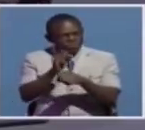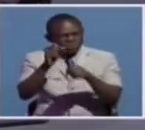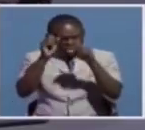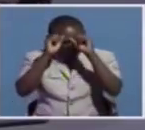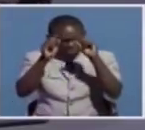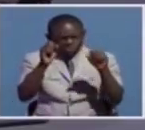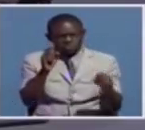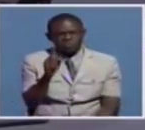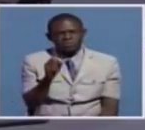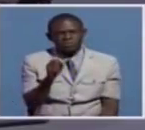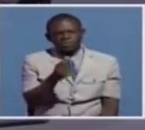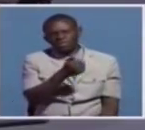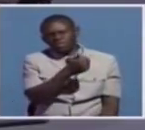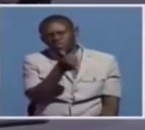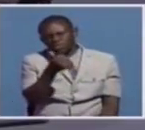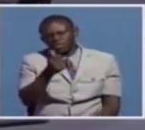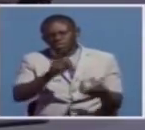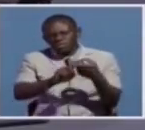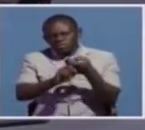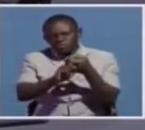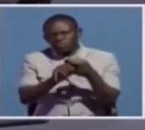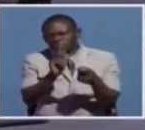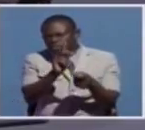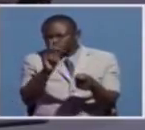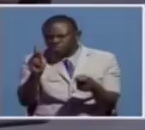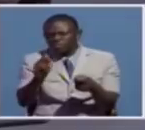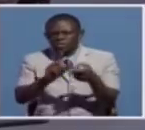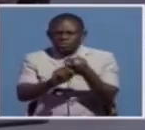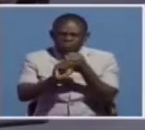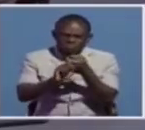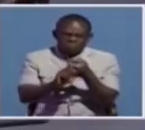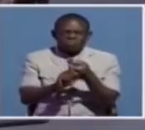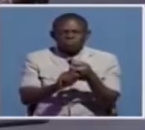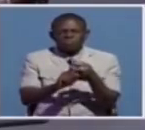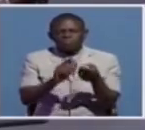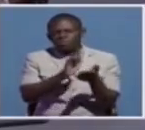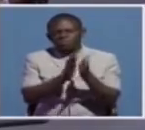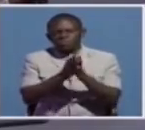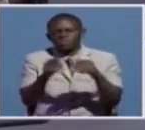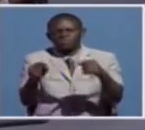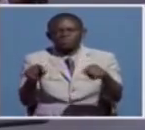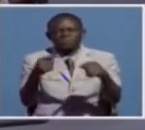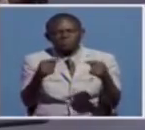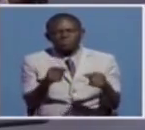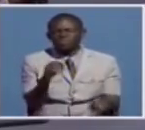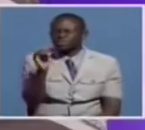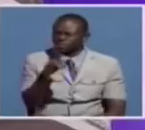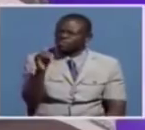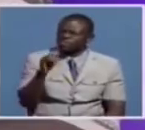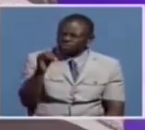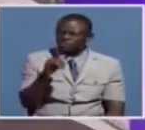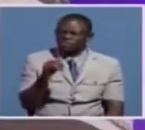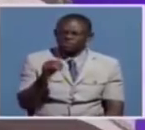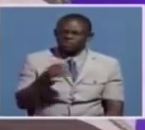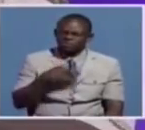out with certain friends who were close. You got used to seeing them. Yeah, that was the saddest thing, Revasio, because you find that